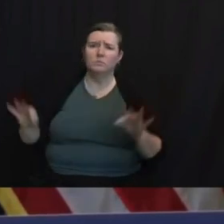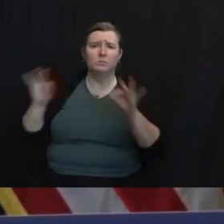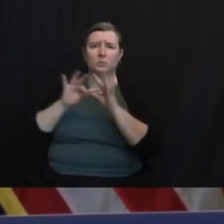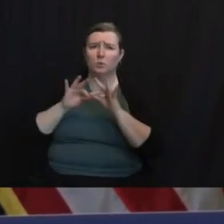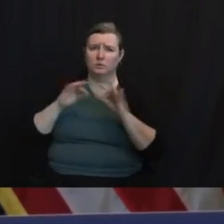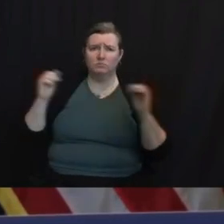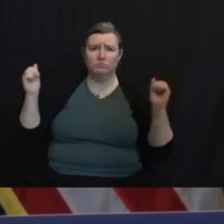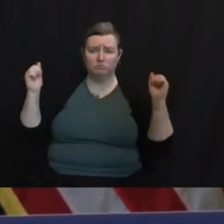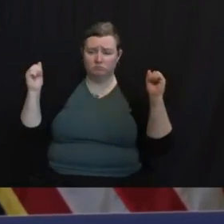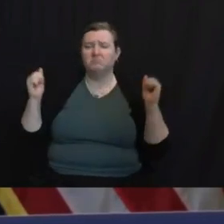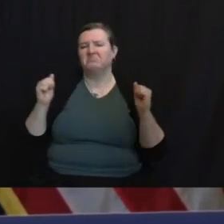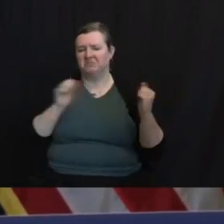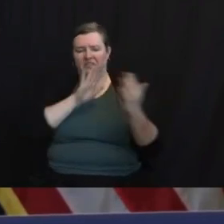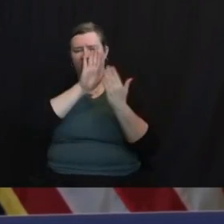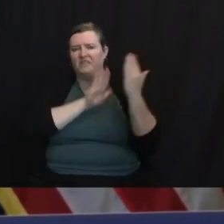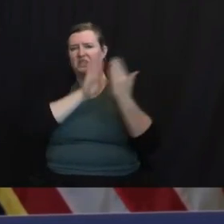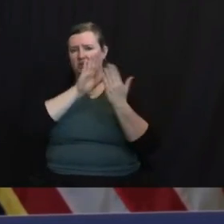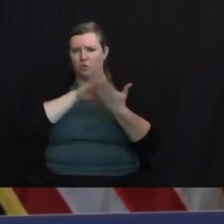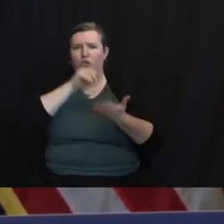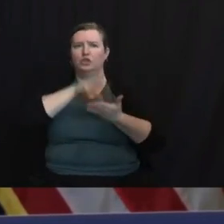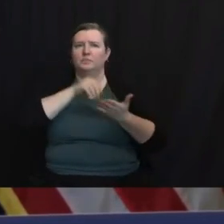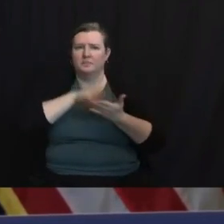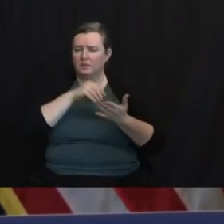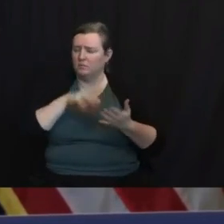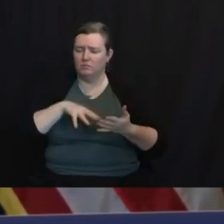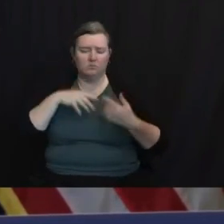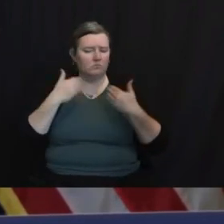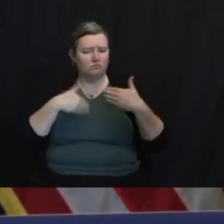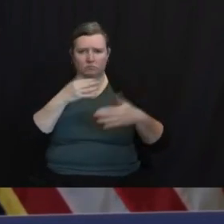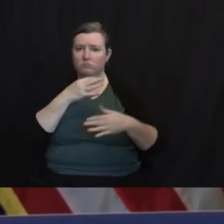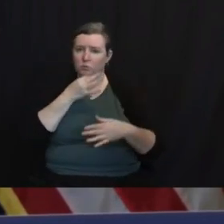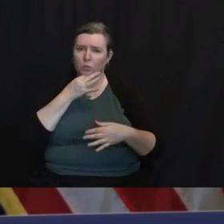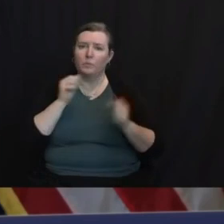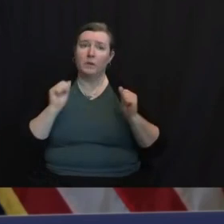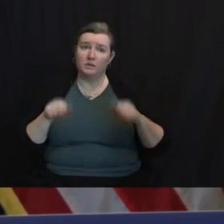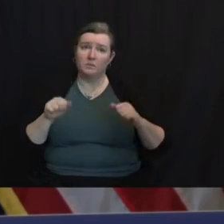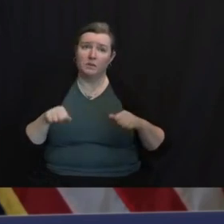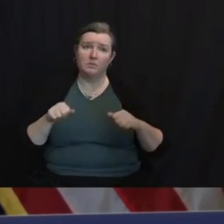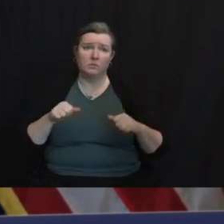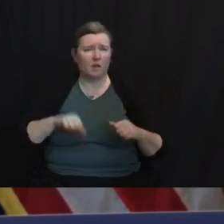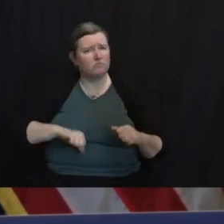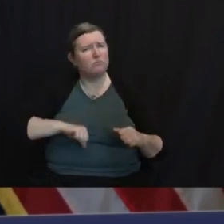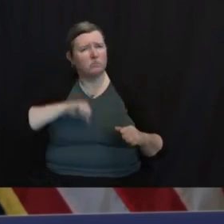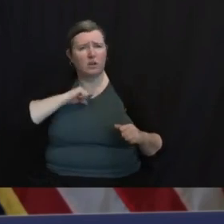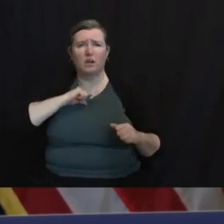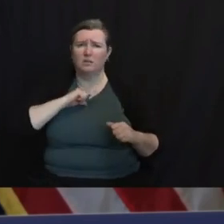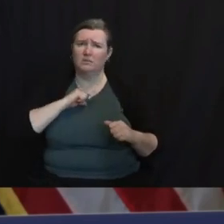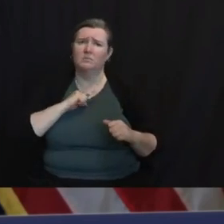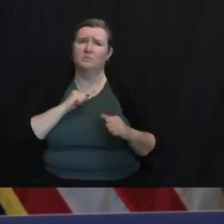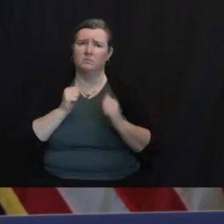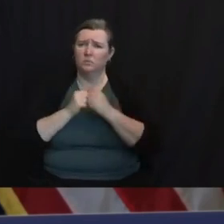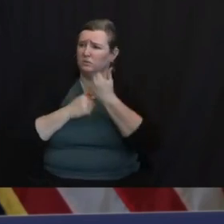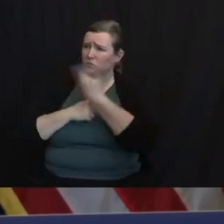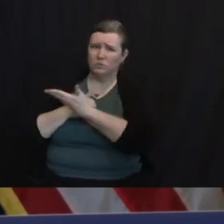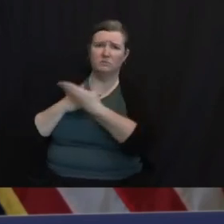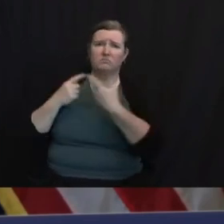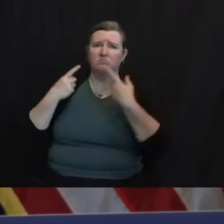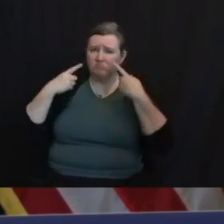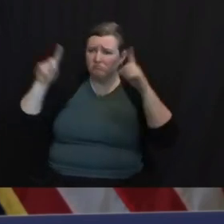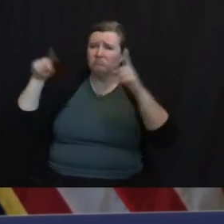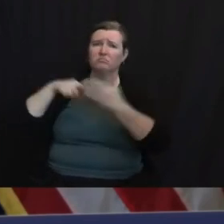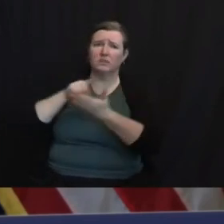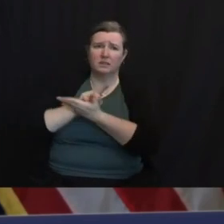learning as soon as possible. I am also proud to join you in announcing that later this week we will be submitting